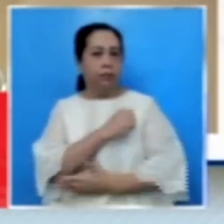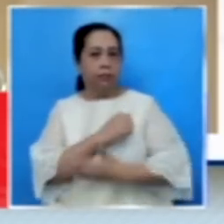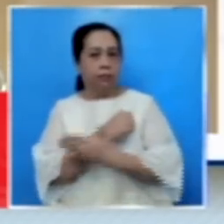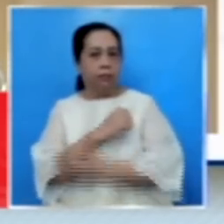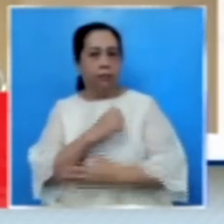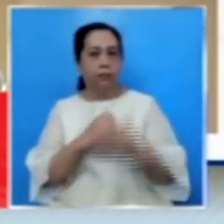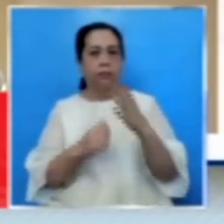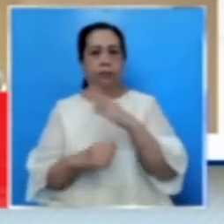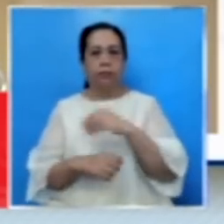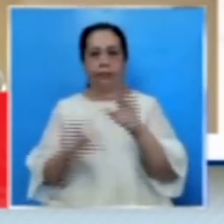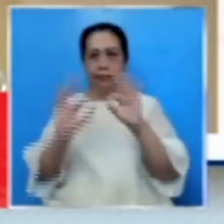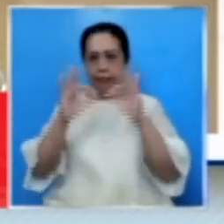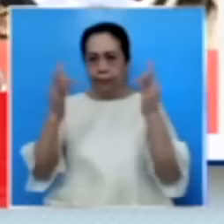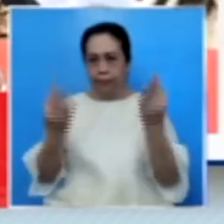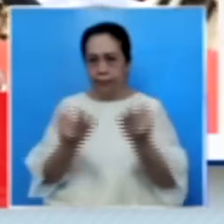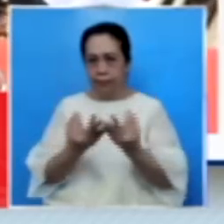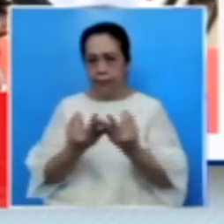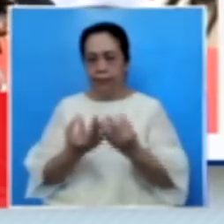family.